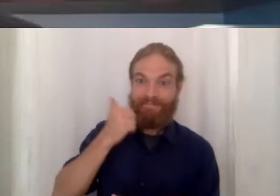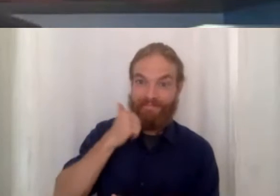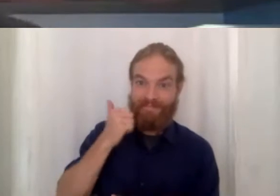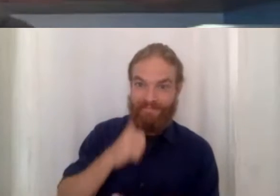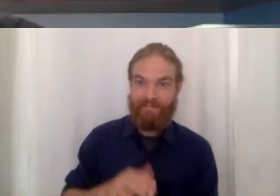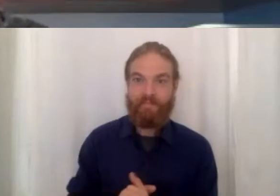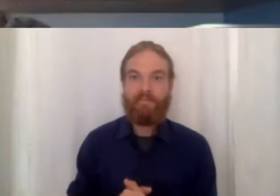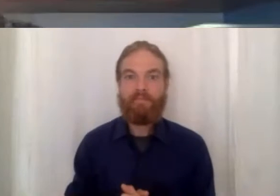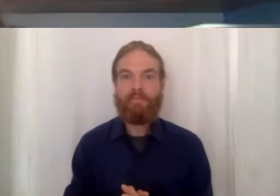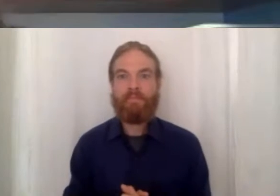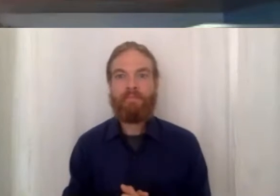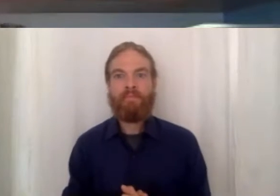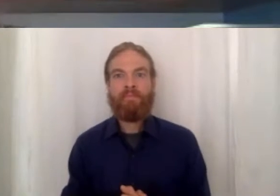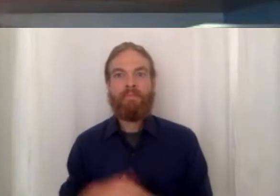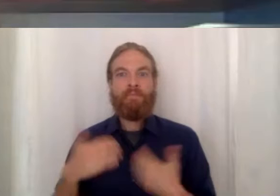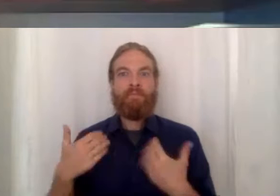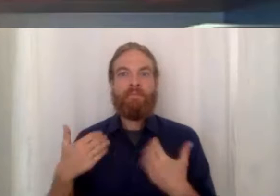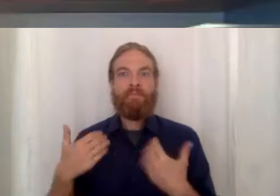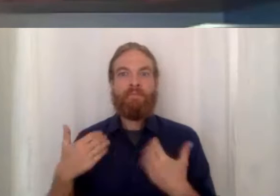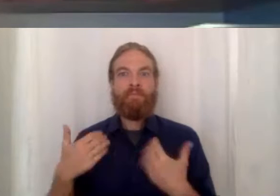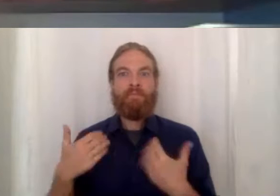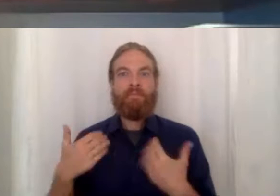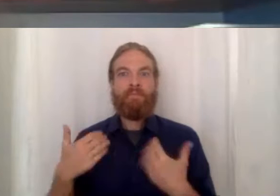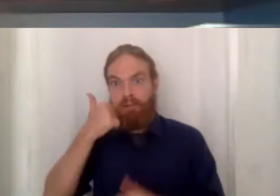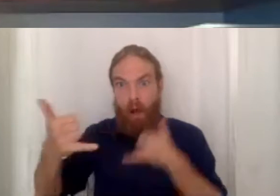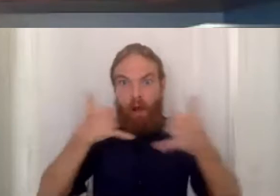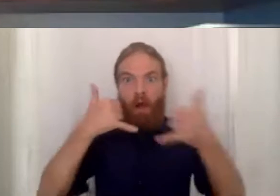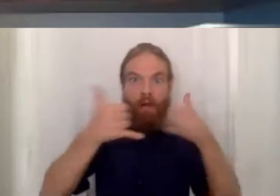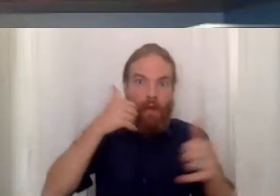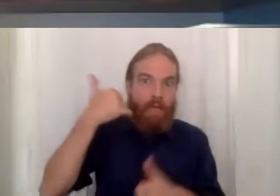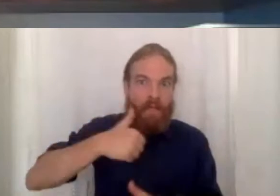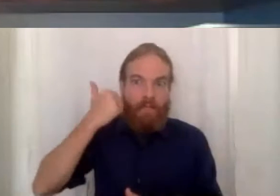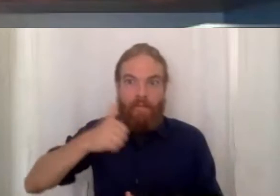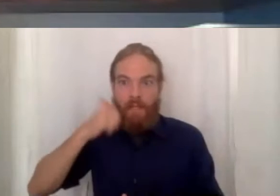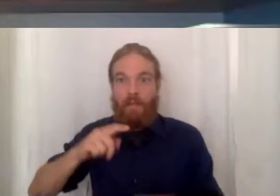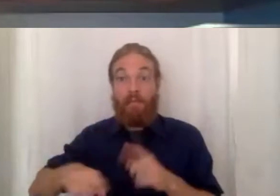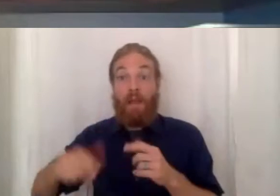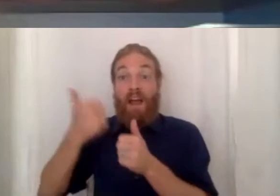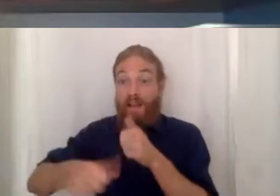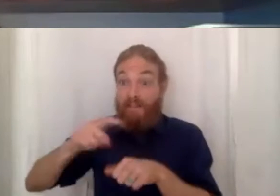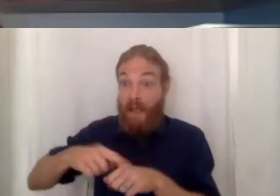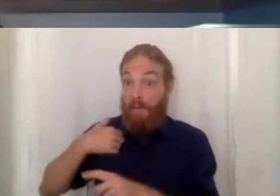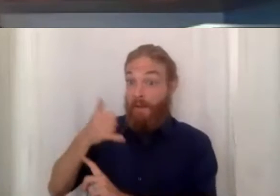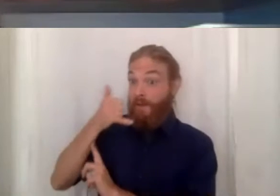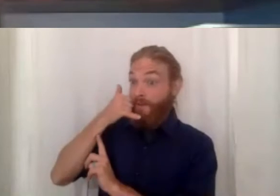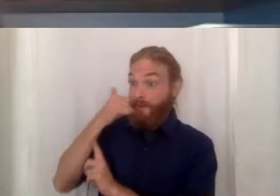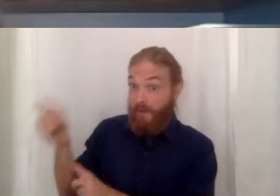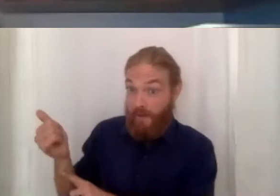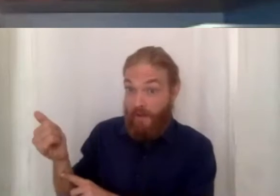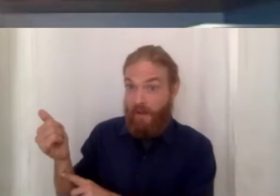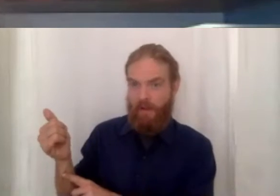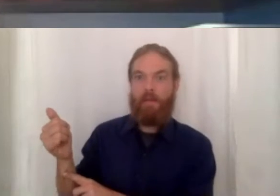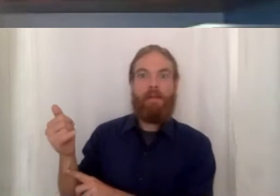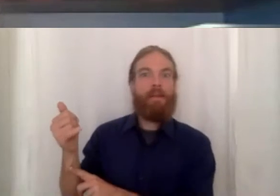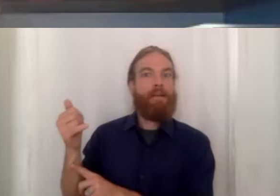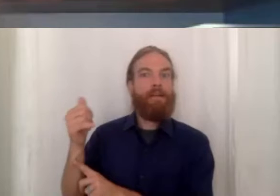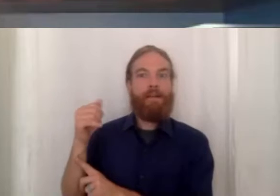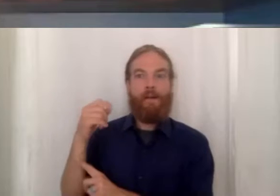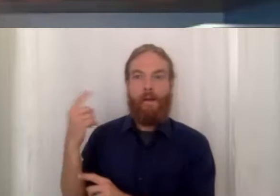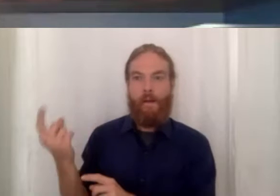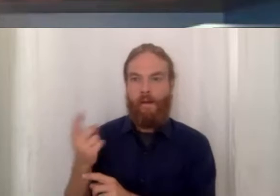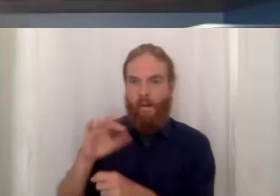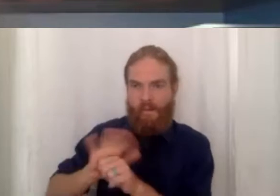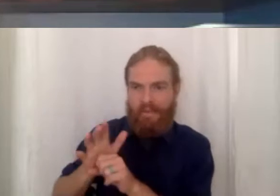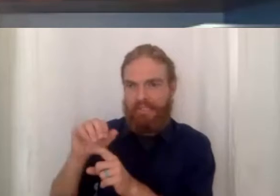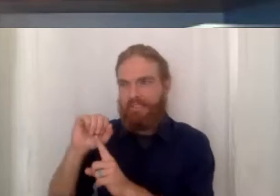but they answer every time we call regardless. And they're very helpful as we talk through certain COVID situations and problem